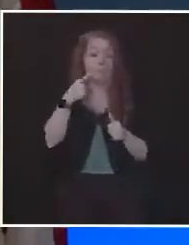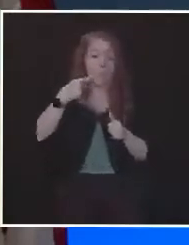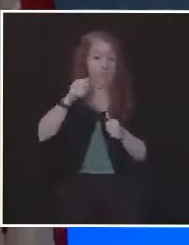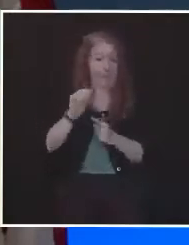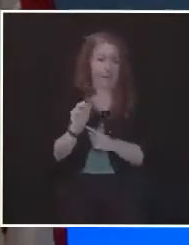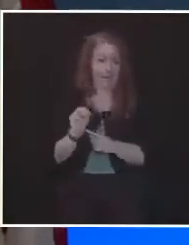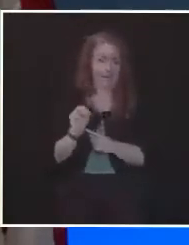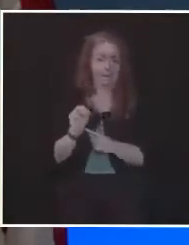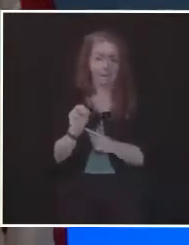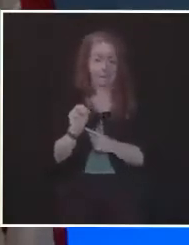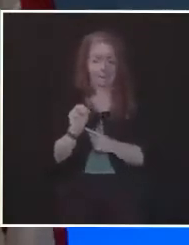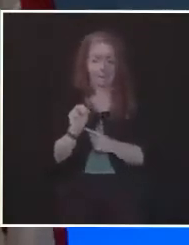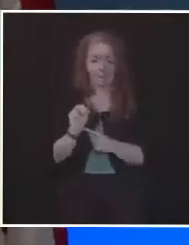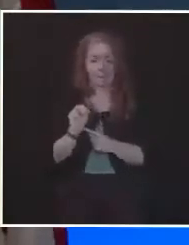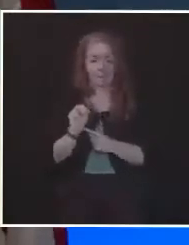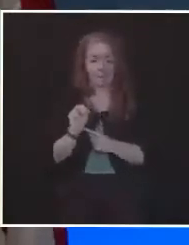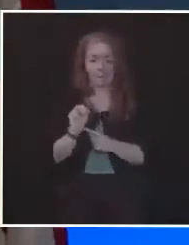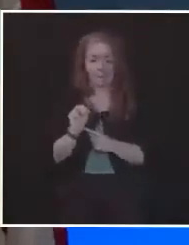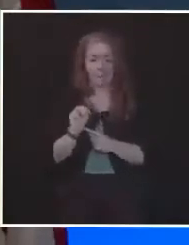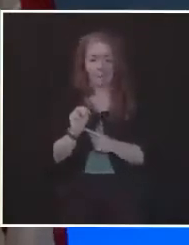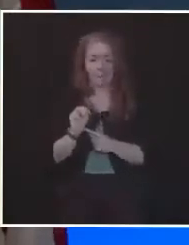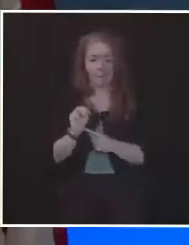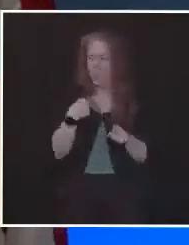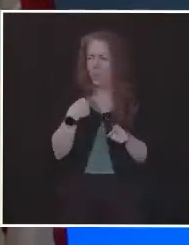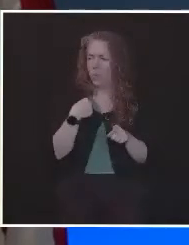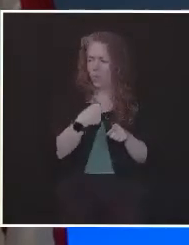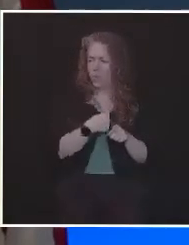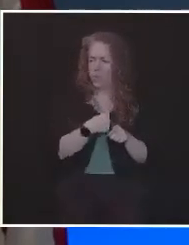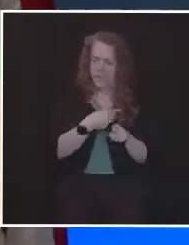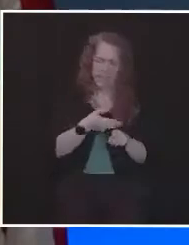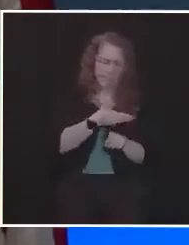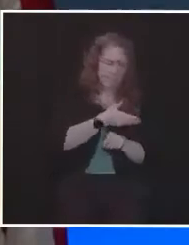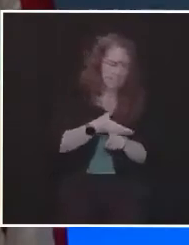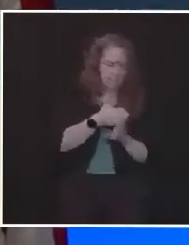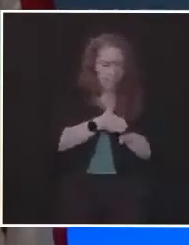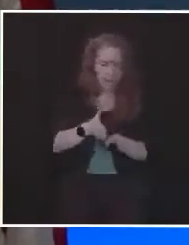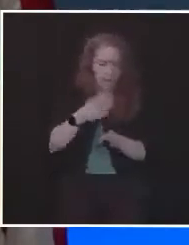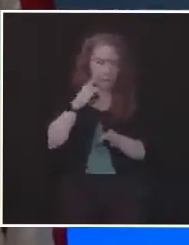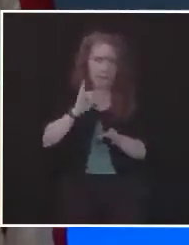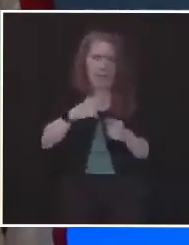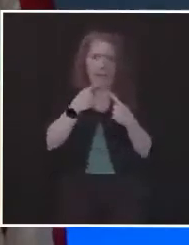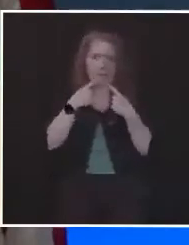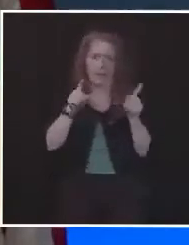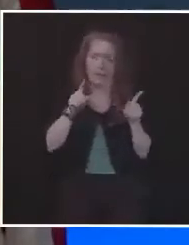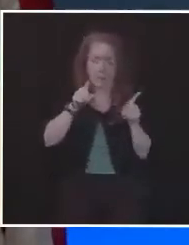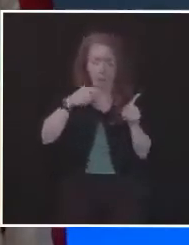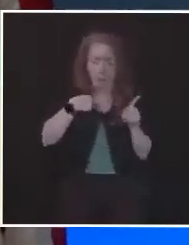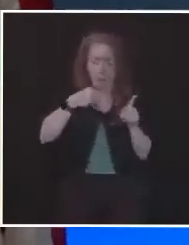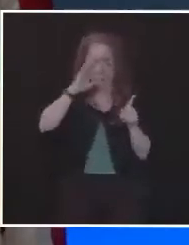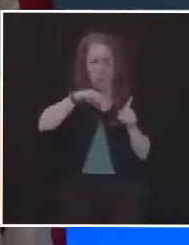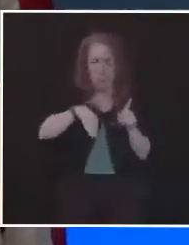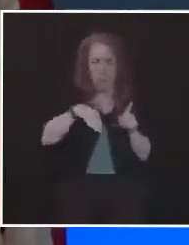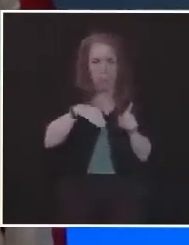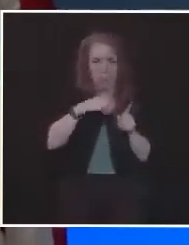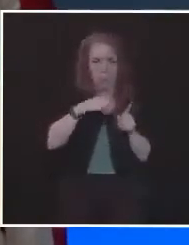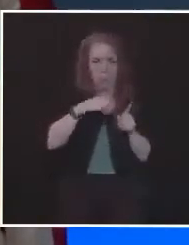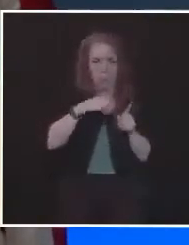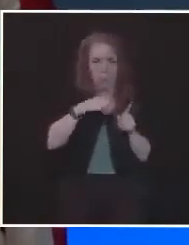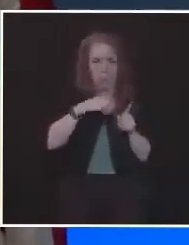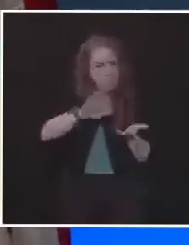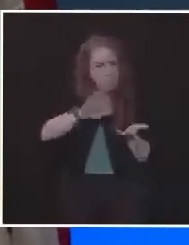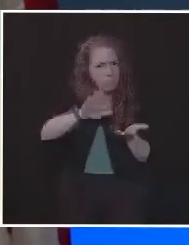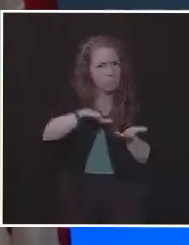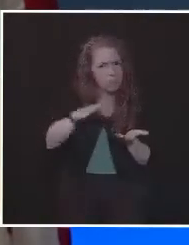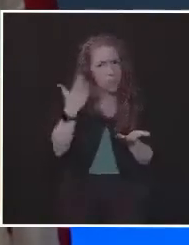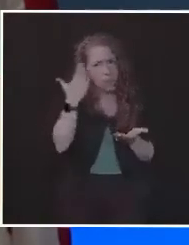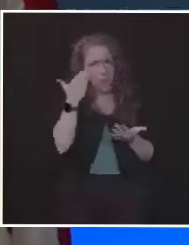been preparing for this announcement, we know one of the top questions on everyone's mind is, why now? Why